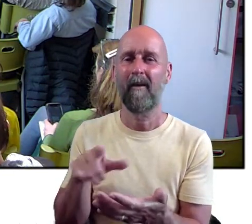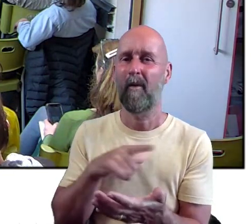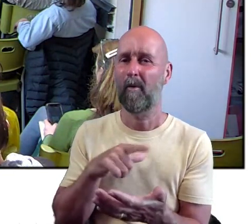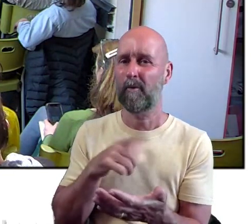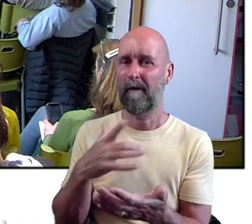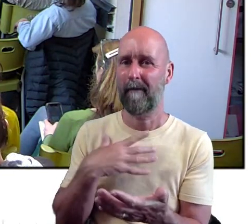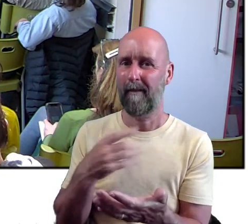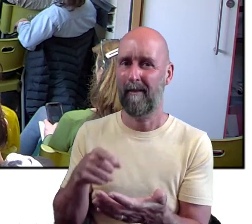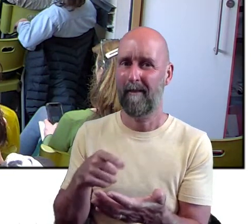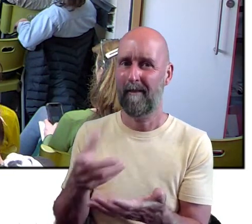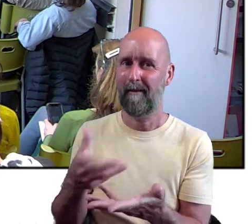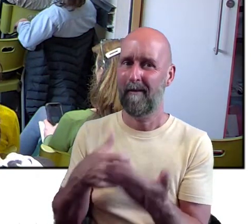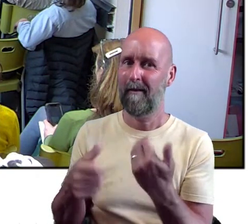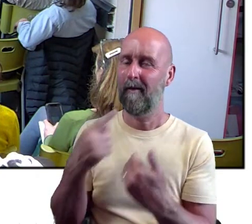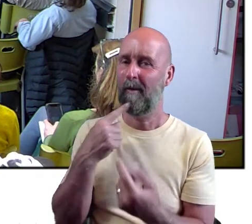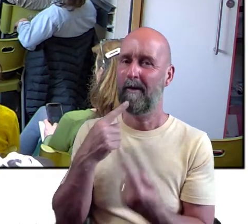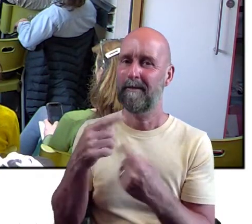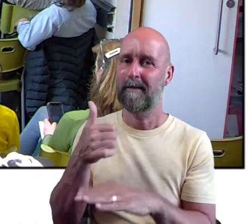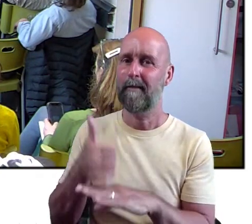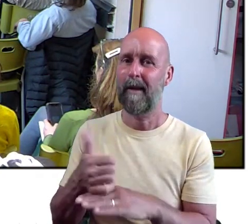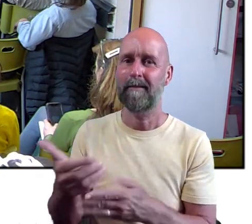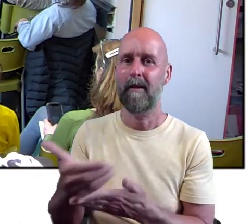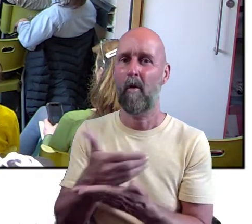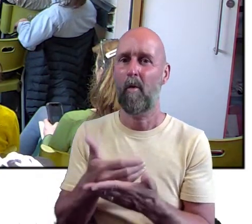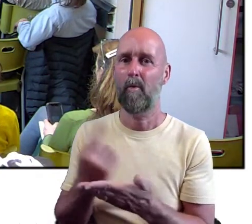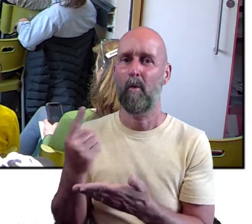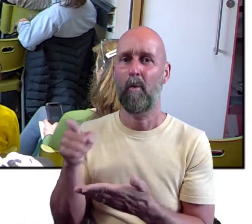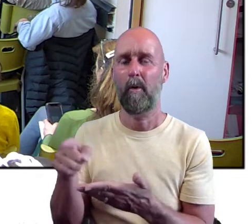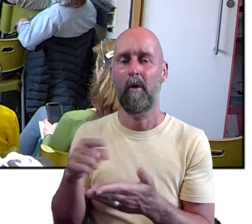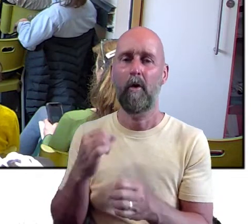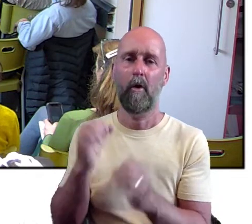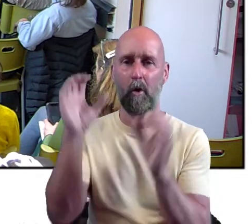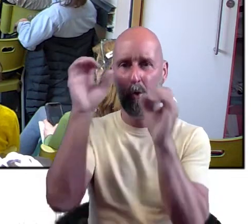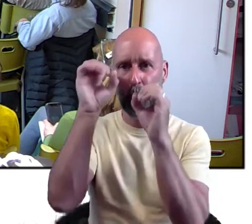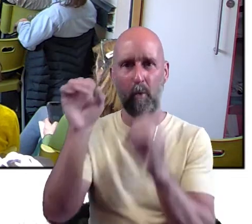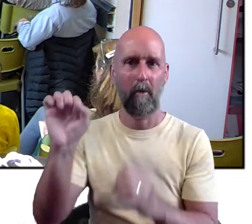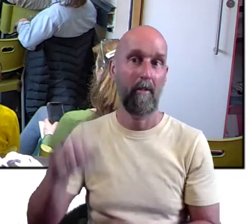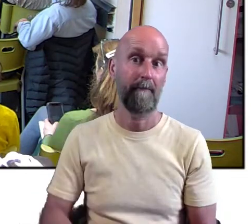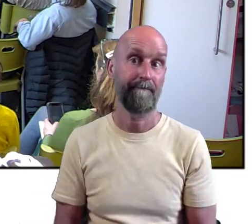this database is owned by Google. So make of that what you will.